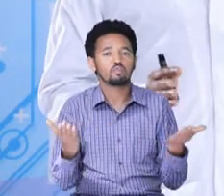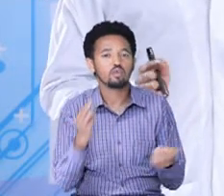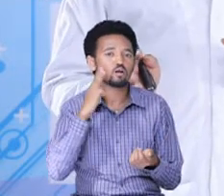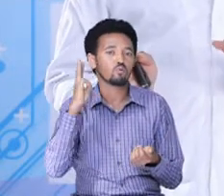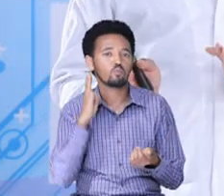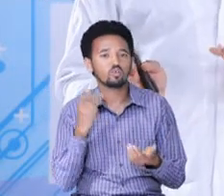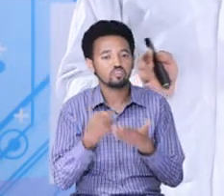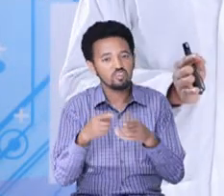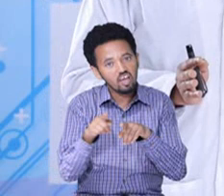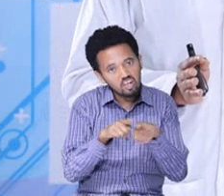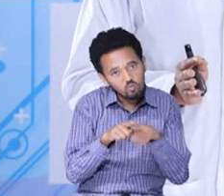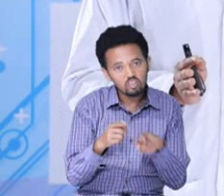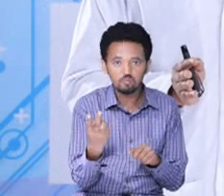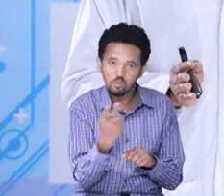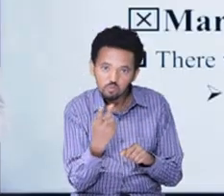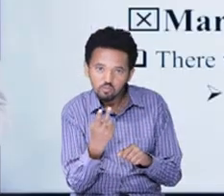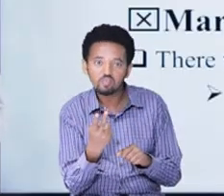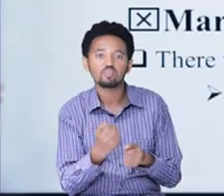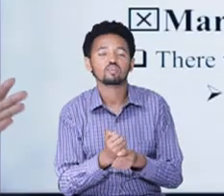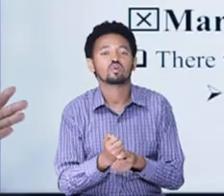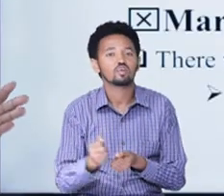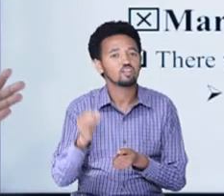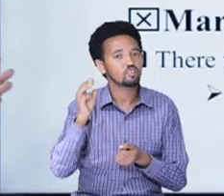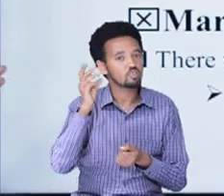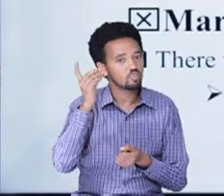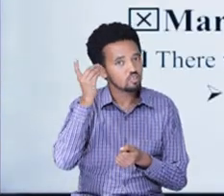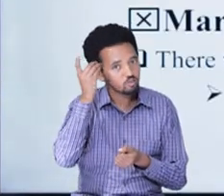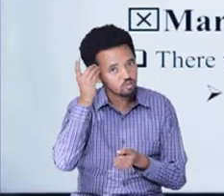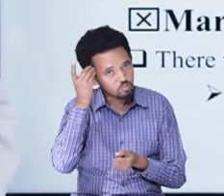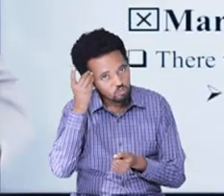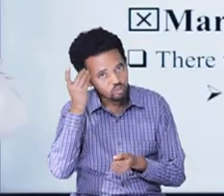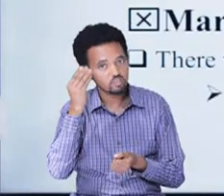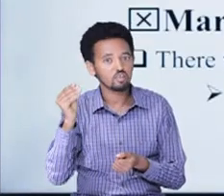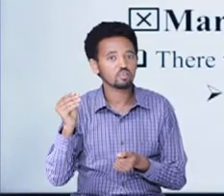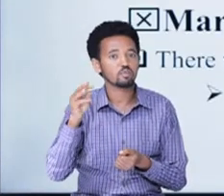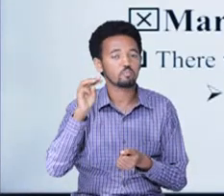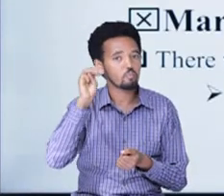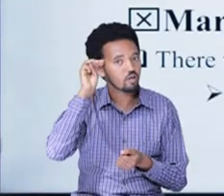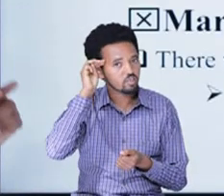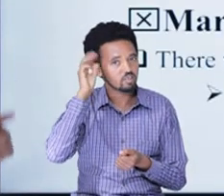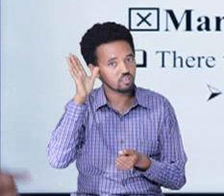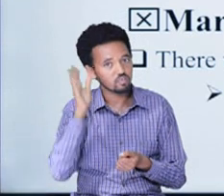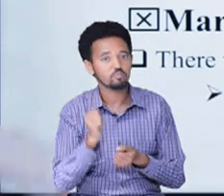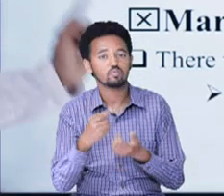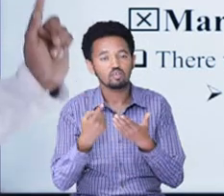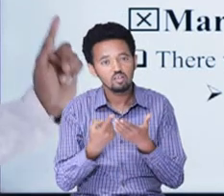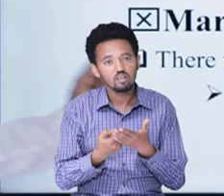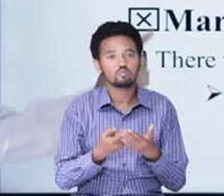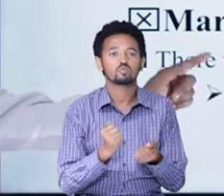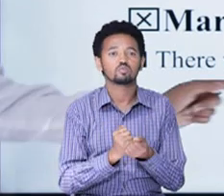was disagreement between them, between Du Bois and Marcus Garvey. The ideal difference related with